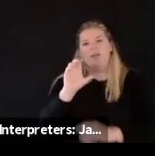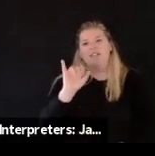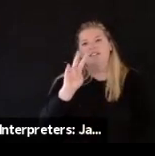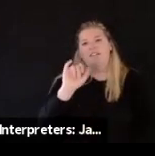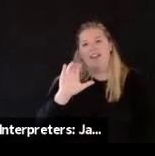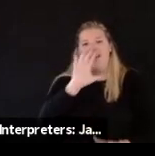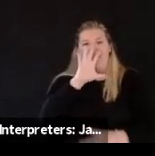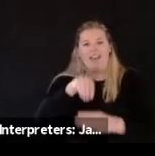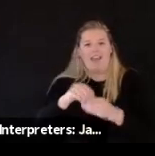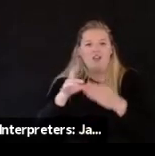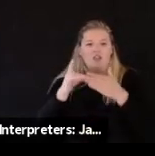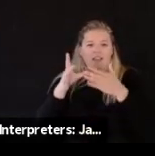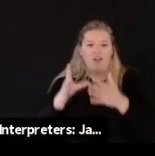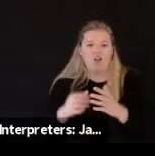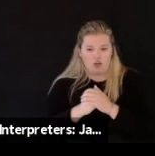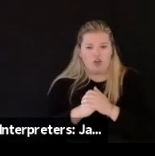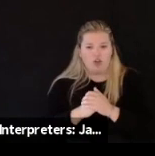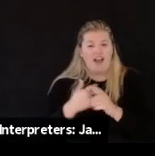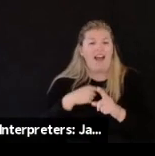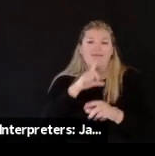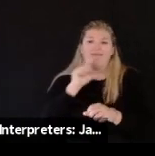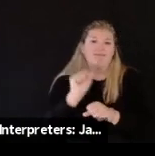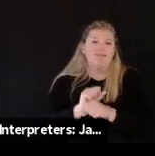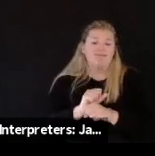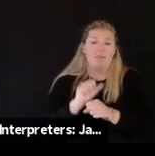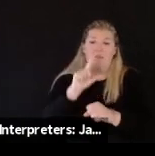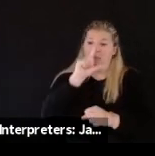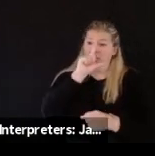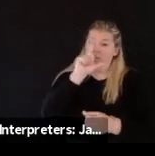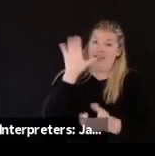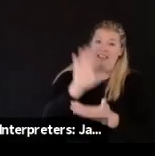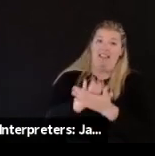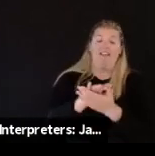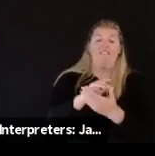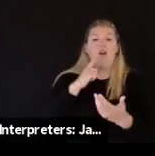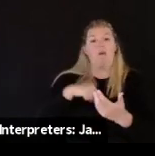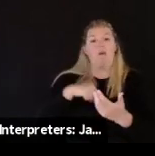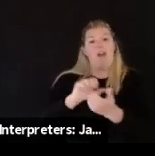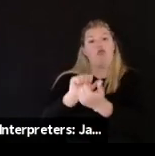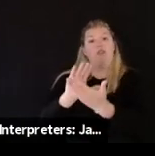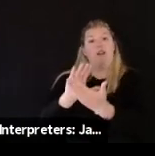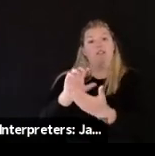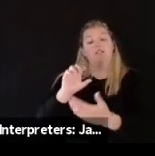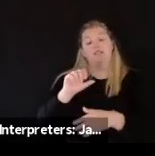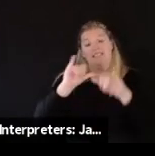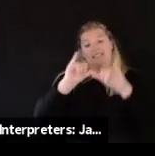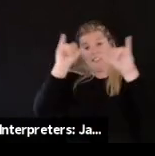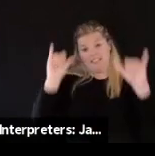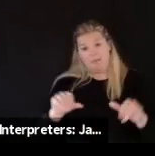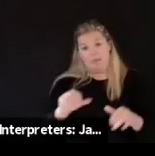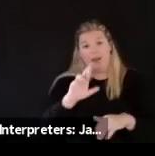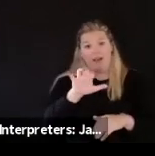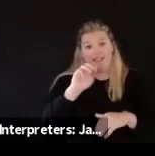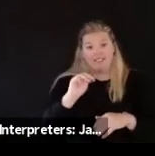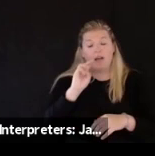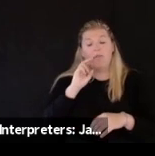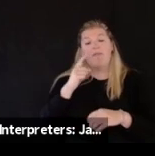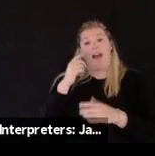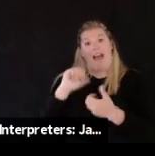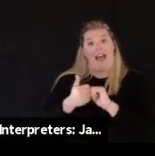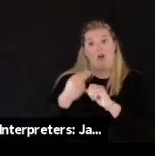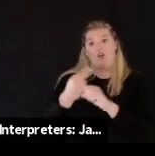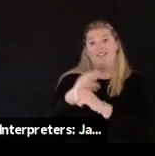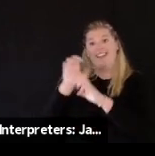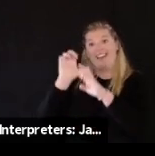respective communities. I truly believe that by addressing systemic oppression through justice-infused prevention education, it can give all